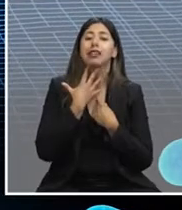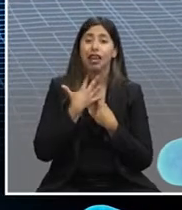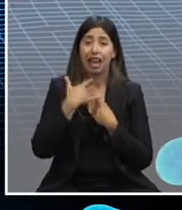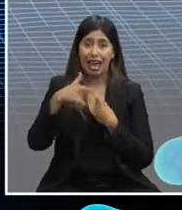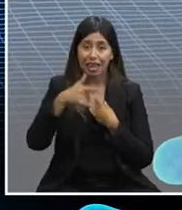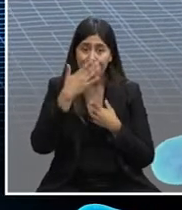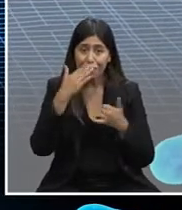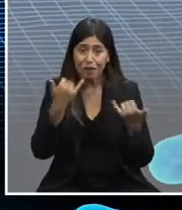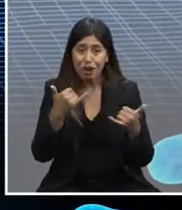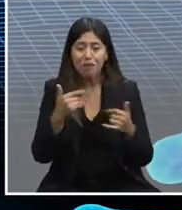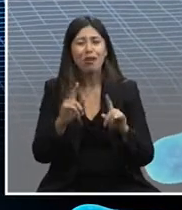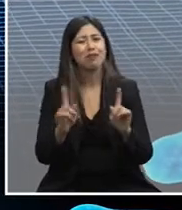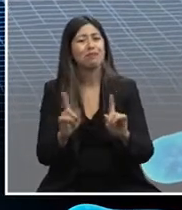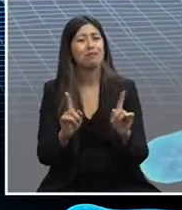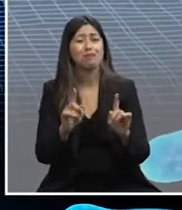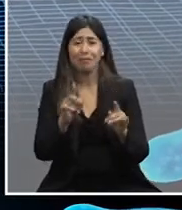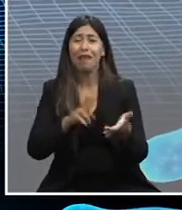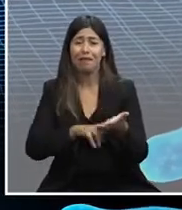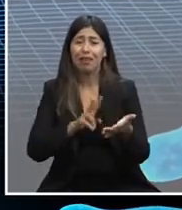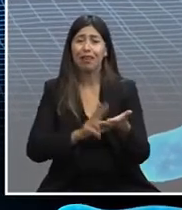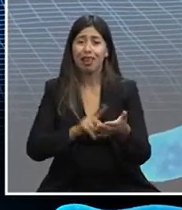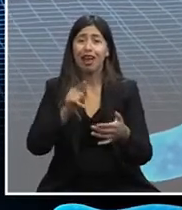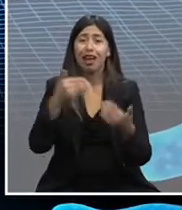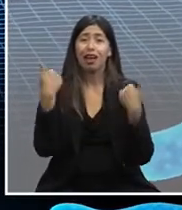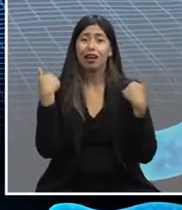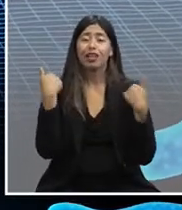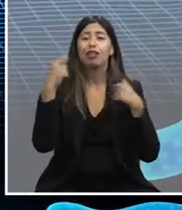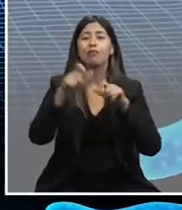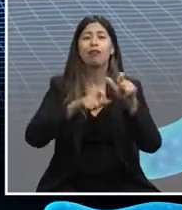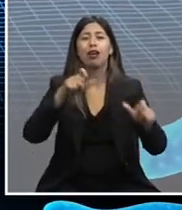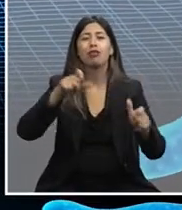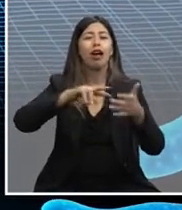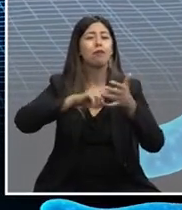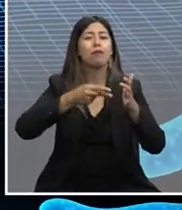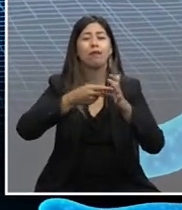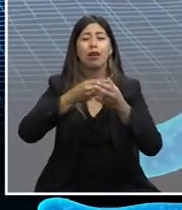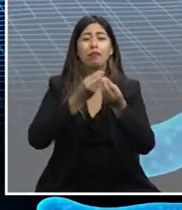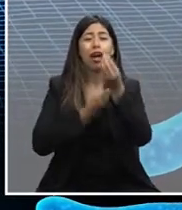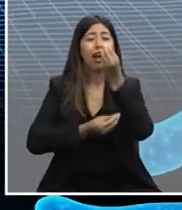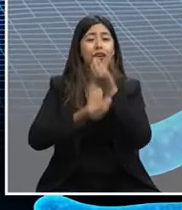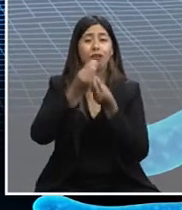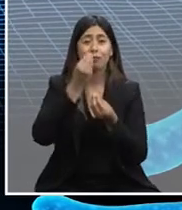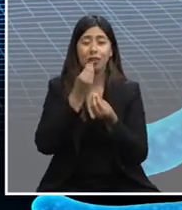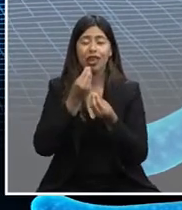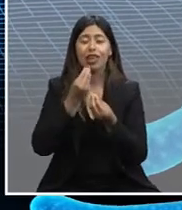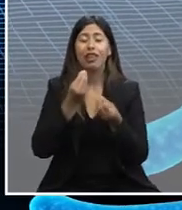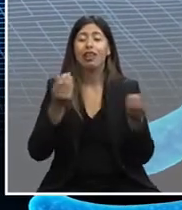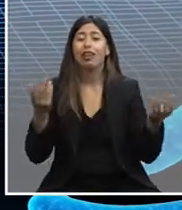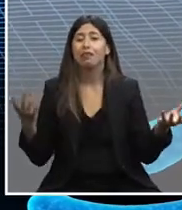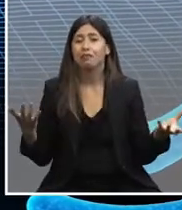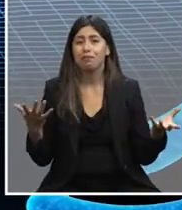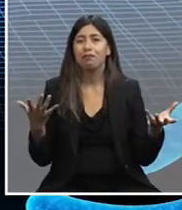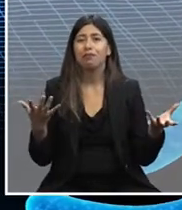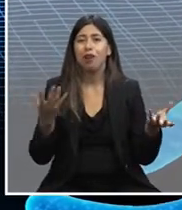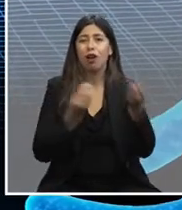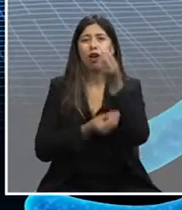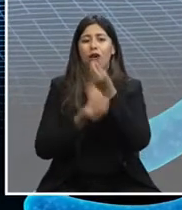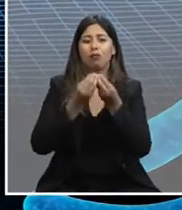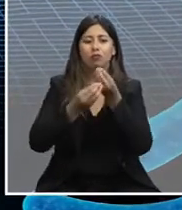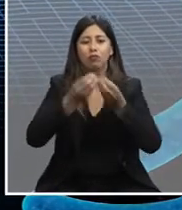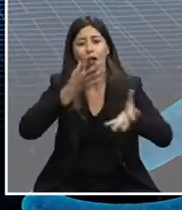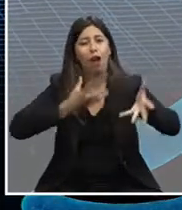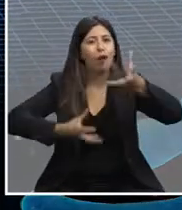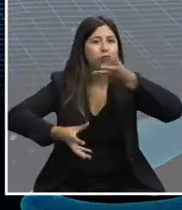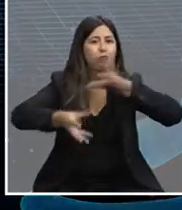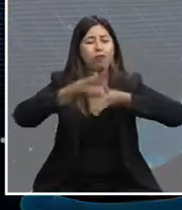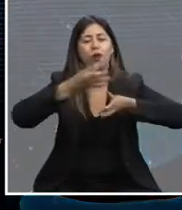eating, overweight, and obesity. They start to eat less, lose weight, and rediscover the sensation of pleasure,